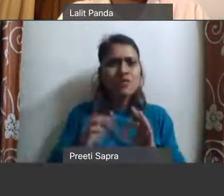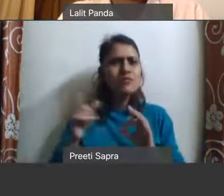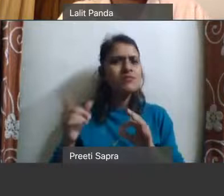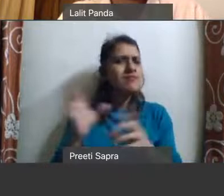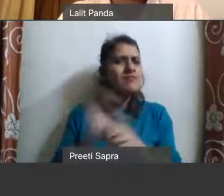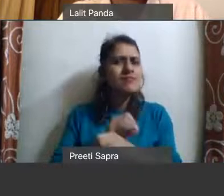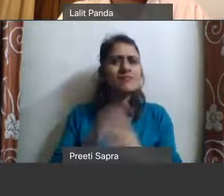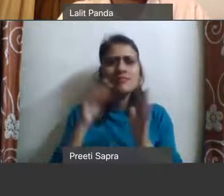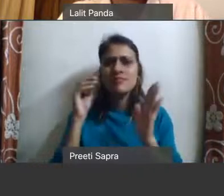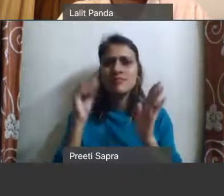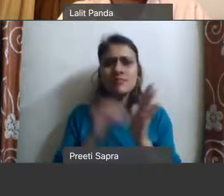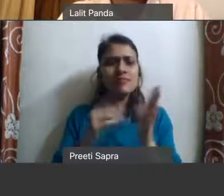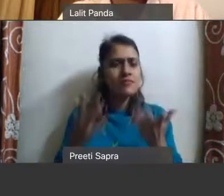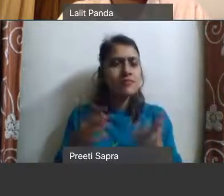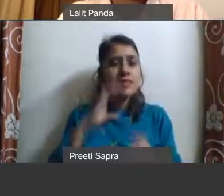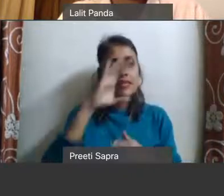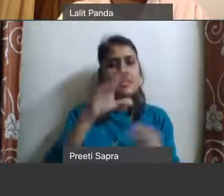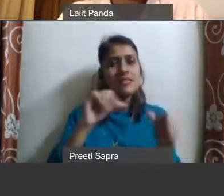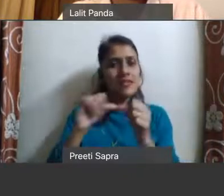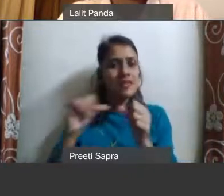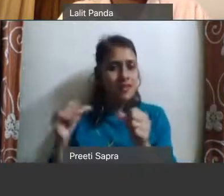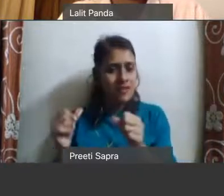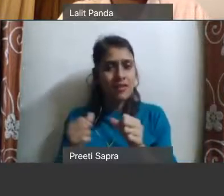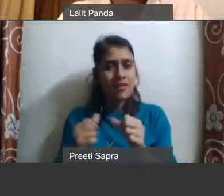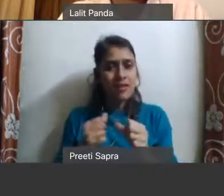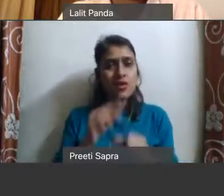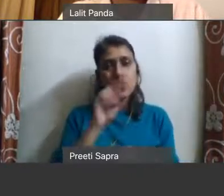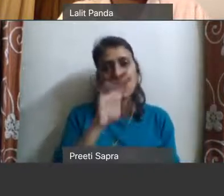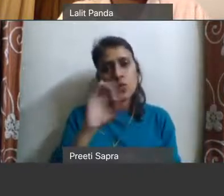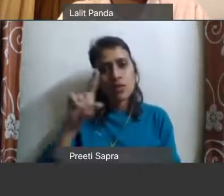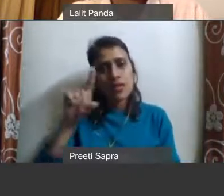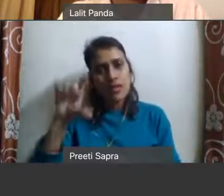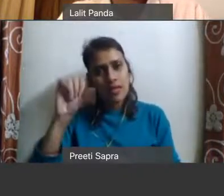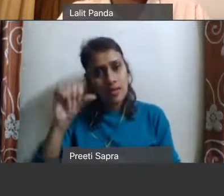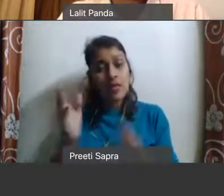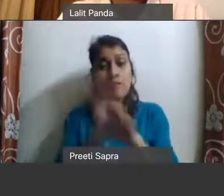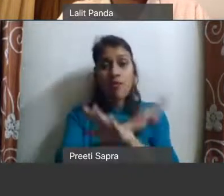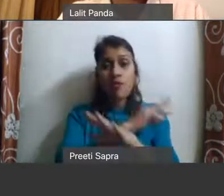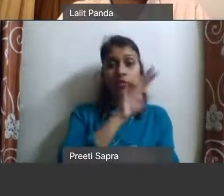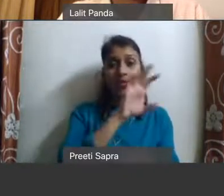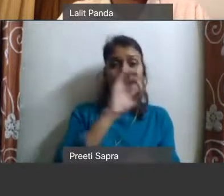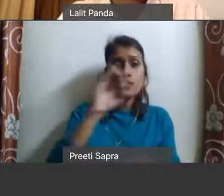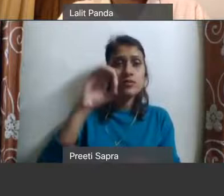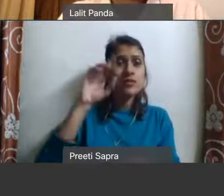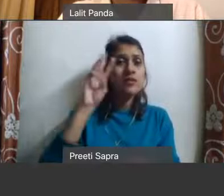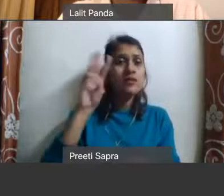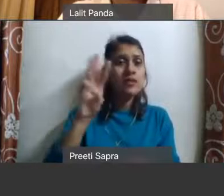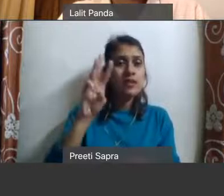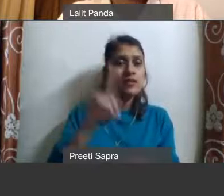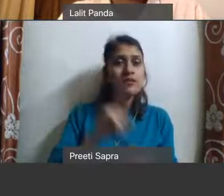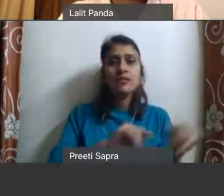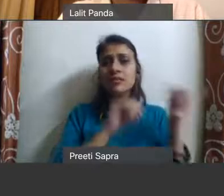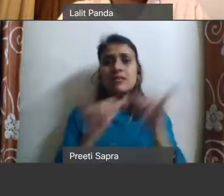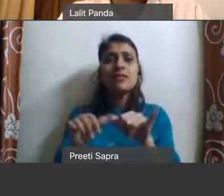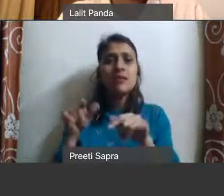already said that CA 2019 read with 2003 amendment has implications for Indian citizens.